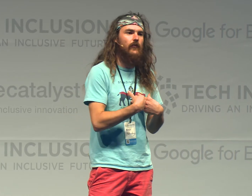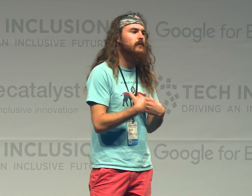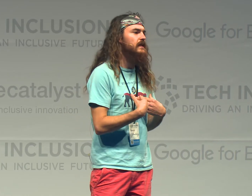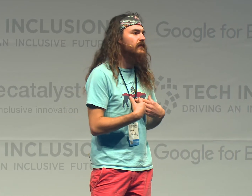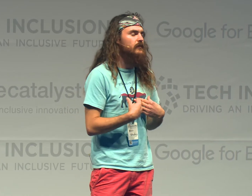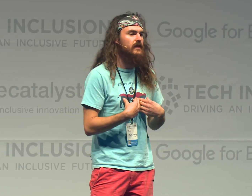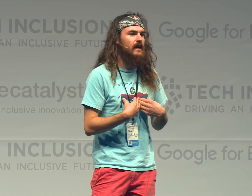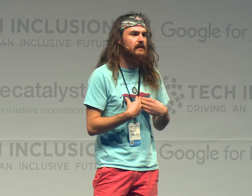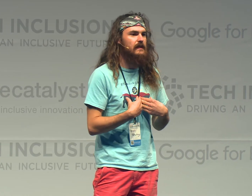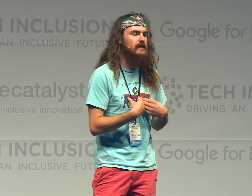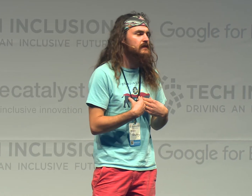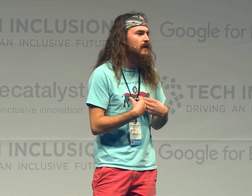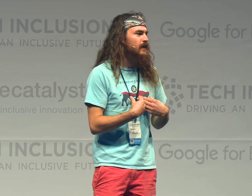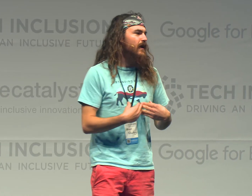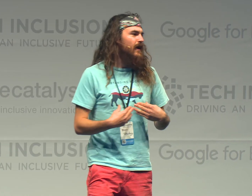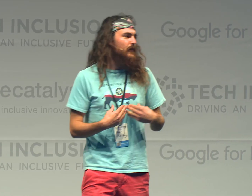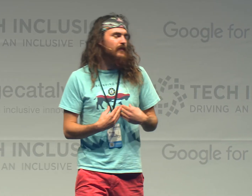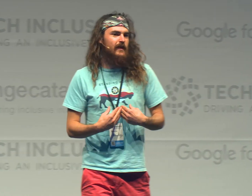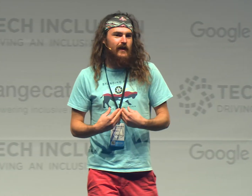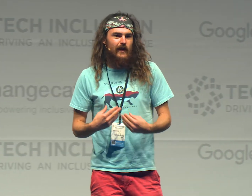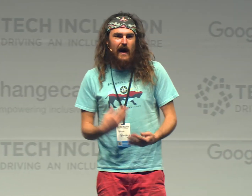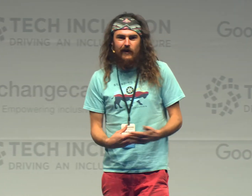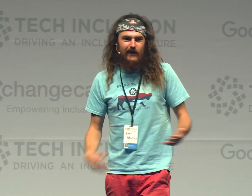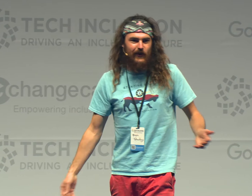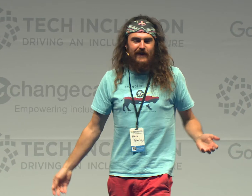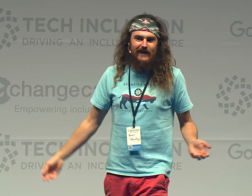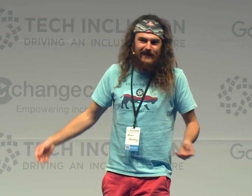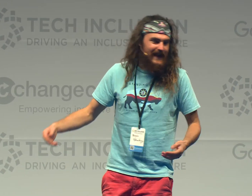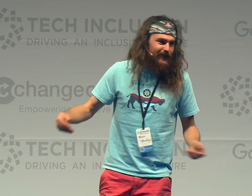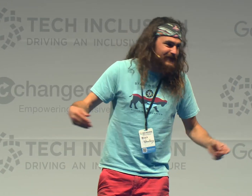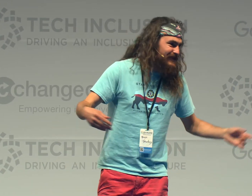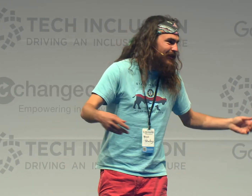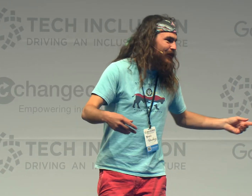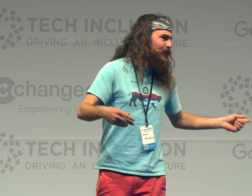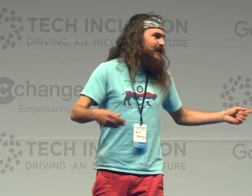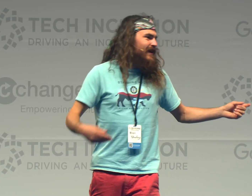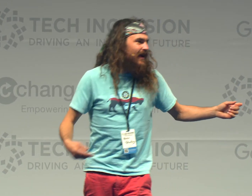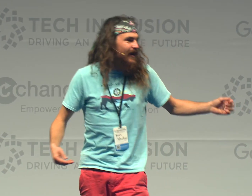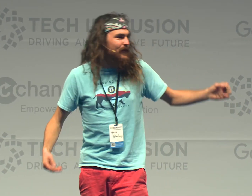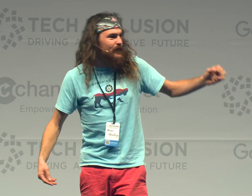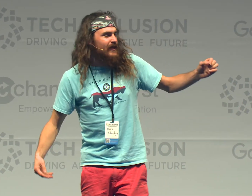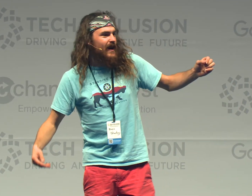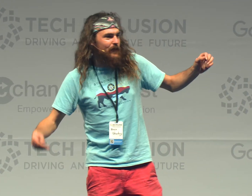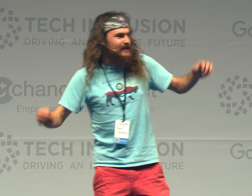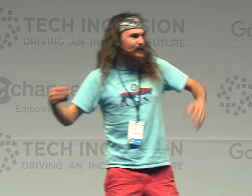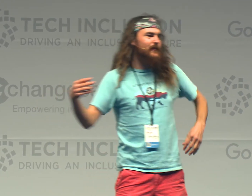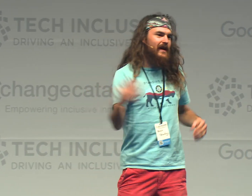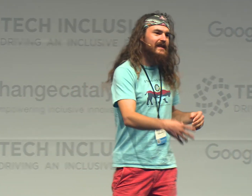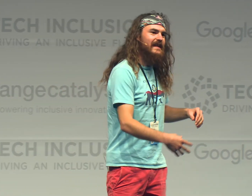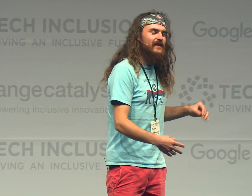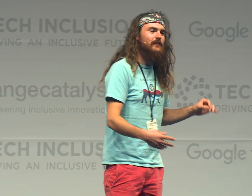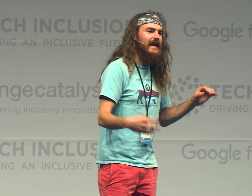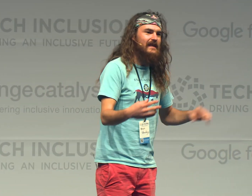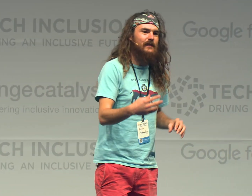ever formally given up to the United States. Out here in San Francisco, bet some of the